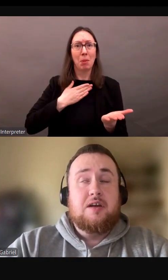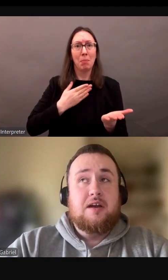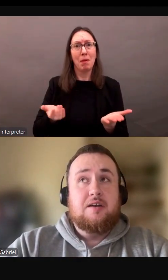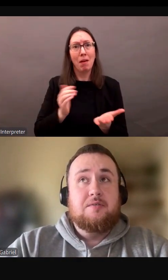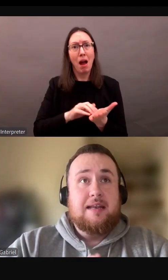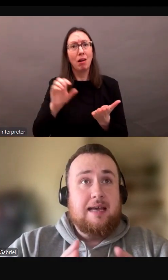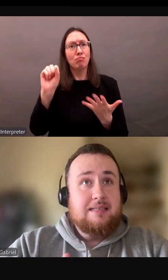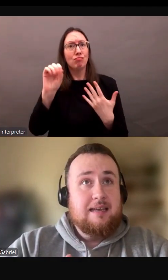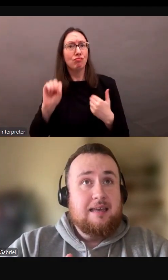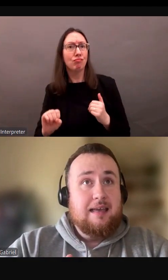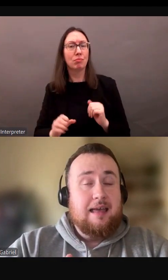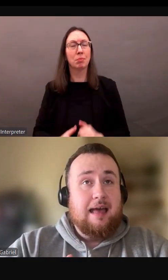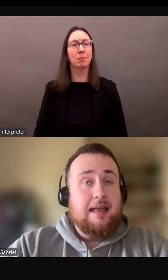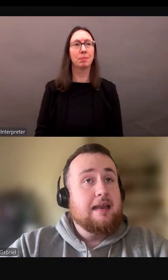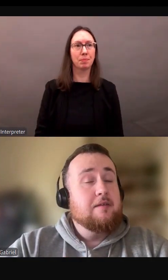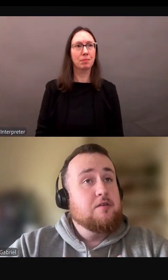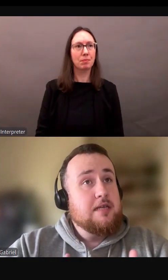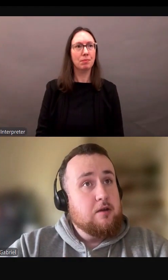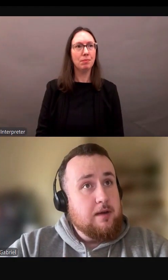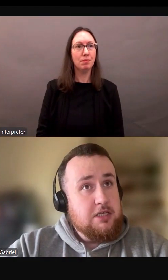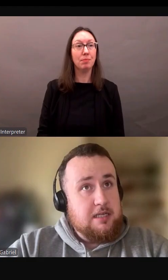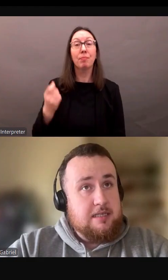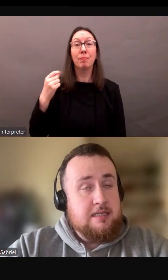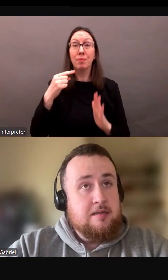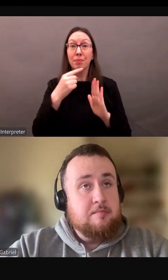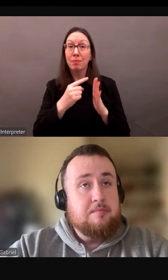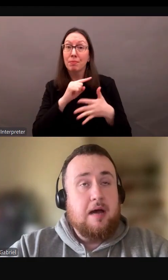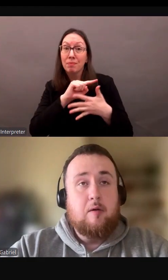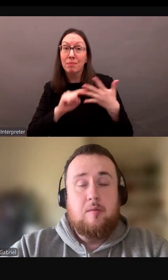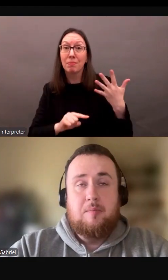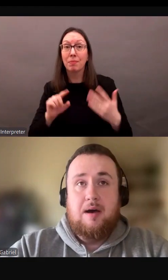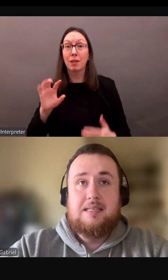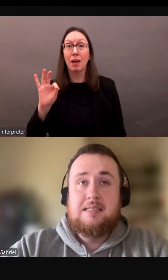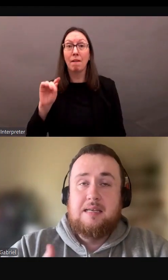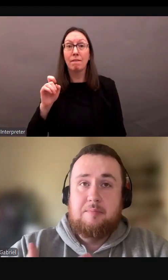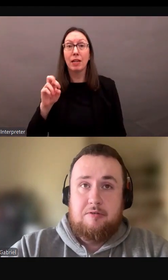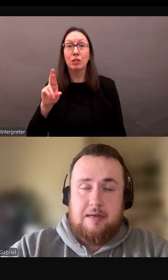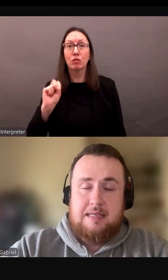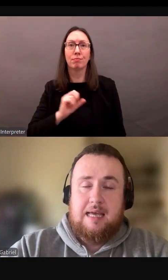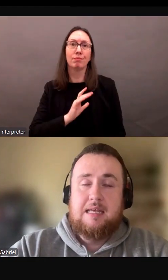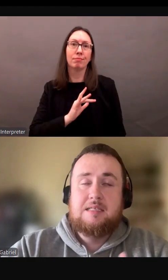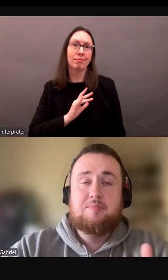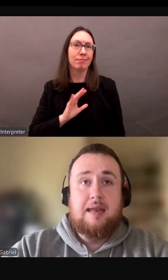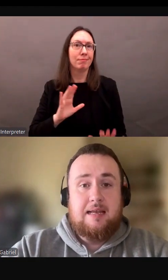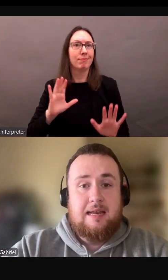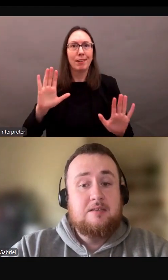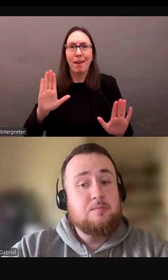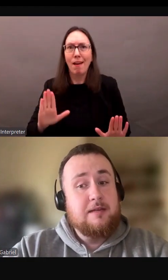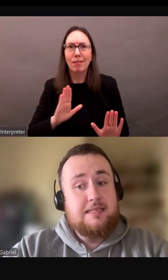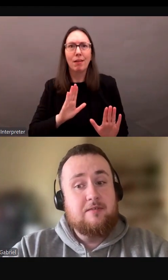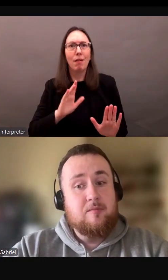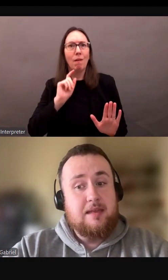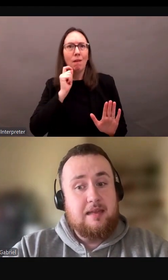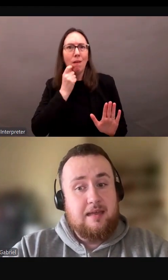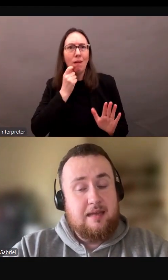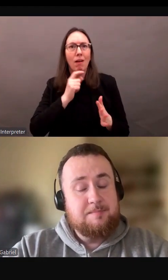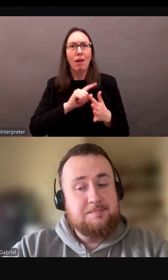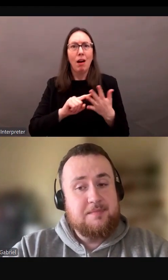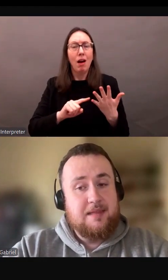features are fantastic, and that if there's any questions, I will pause kind of sporadically. So please leave